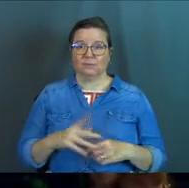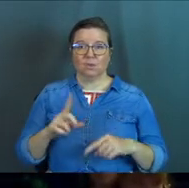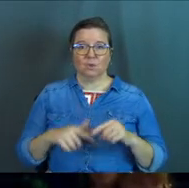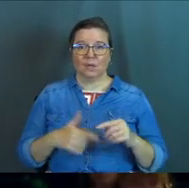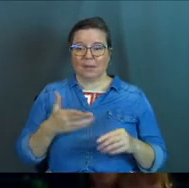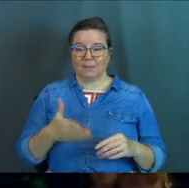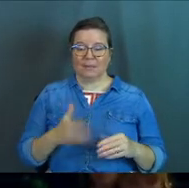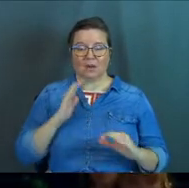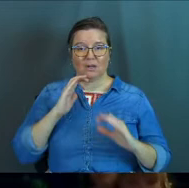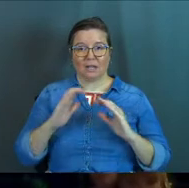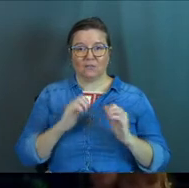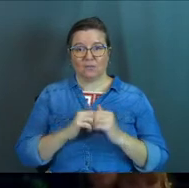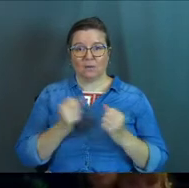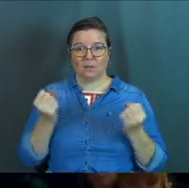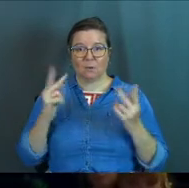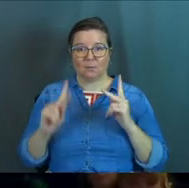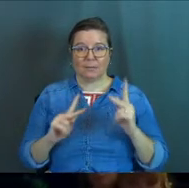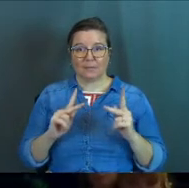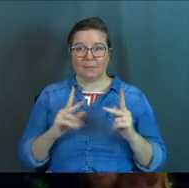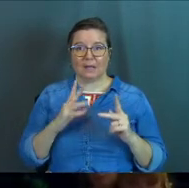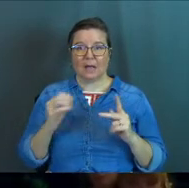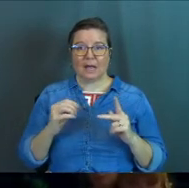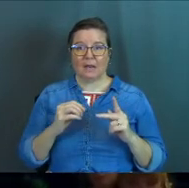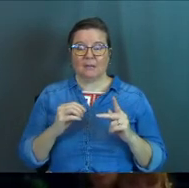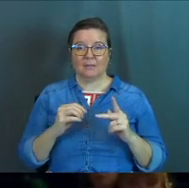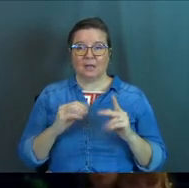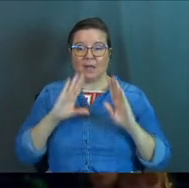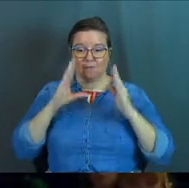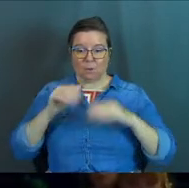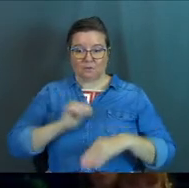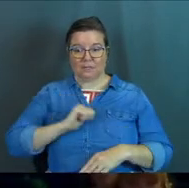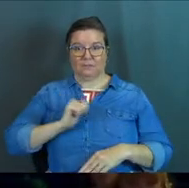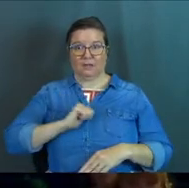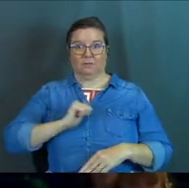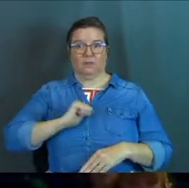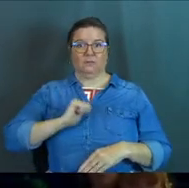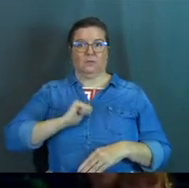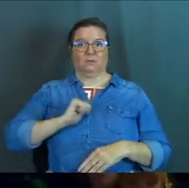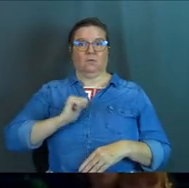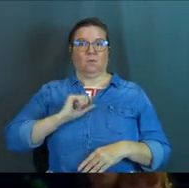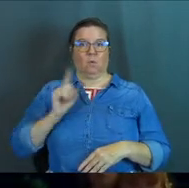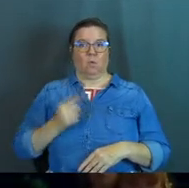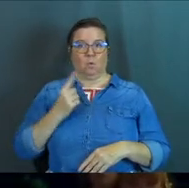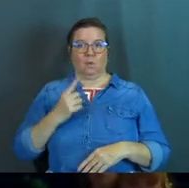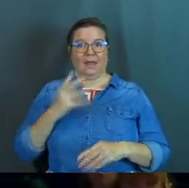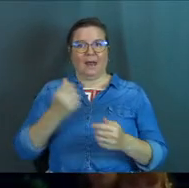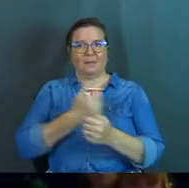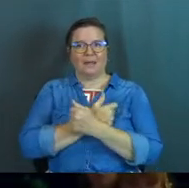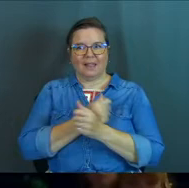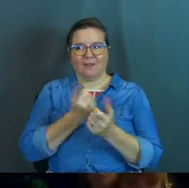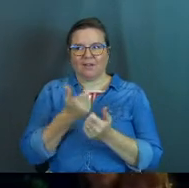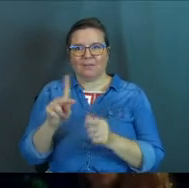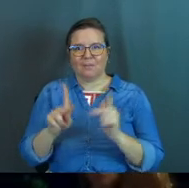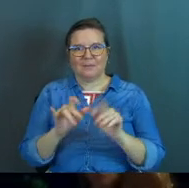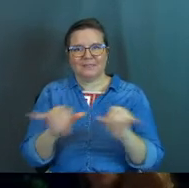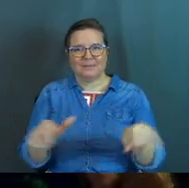You can't be there in a conversation with multiple people and be relentlessly focused on yourself and be loving at the same time. Pride is in